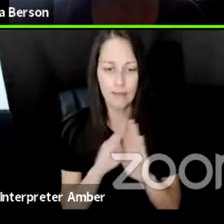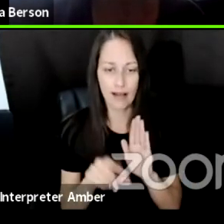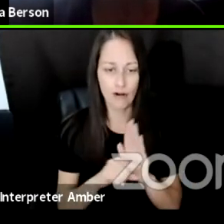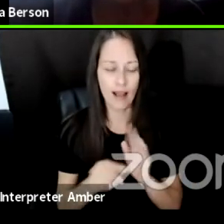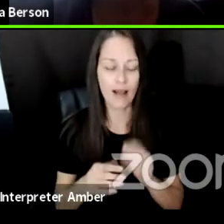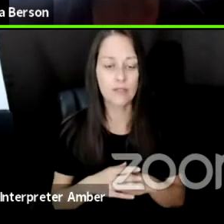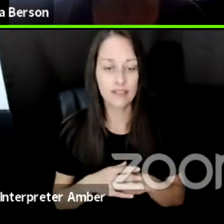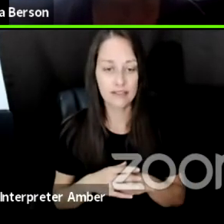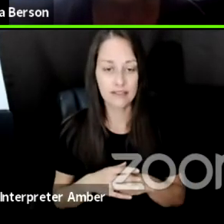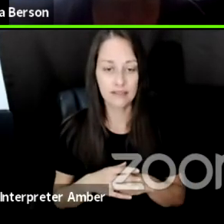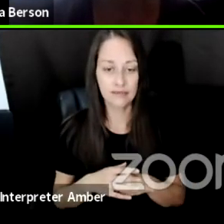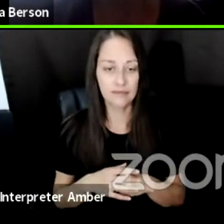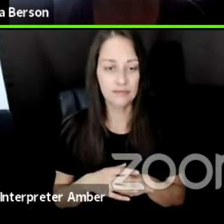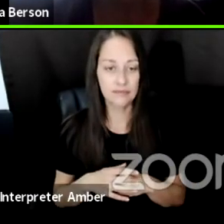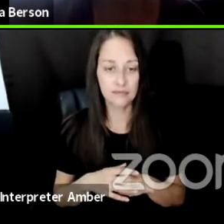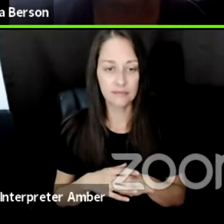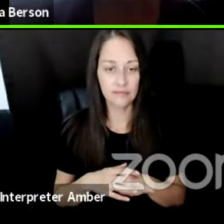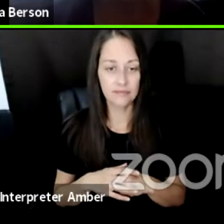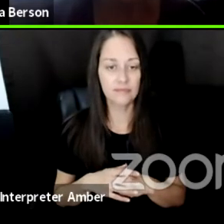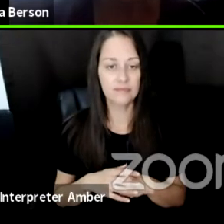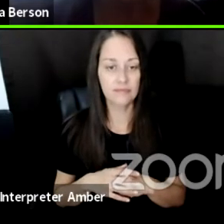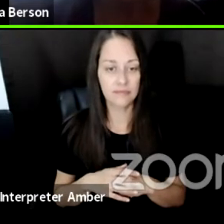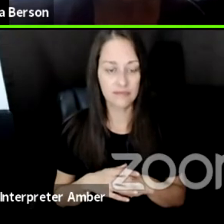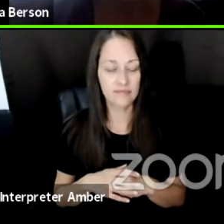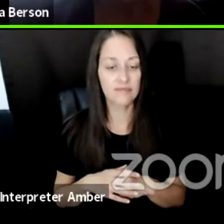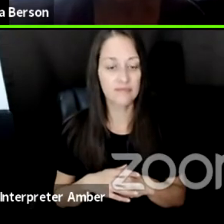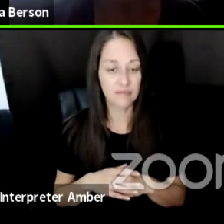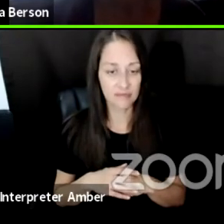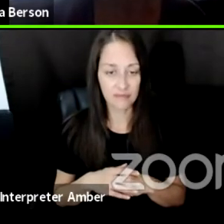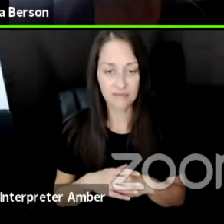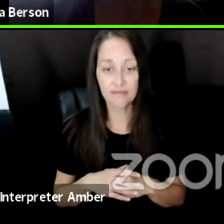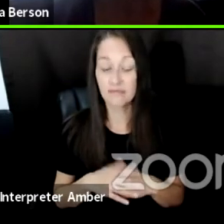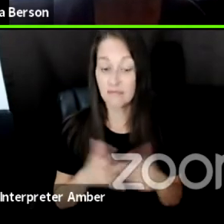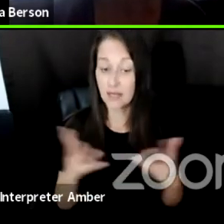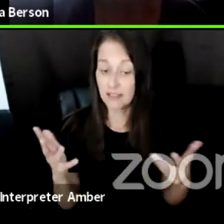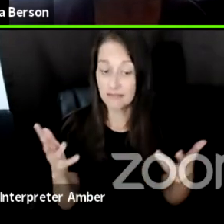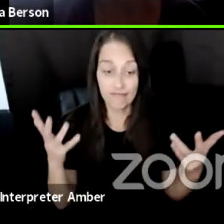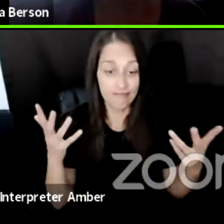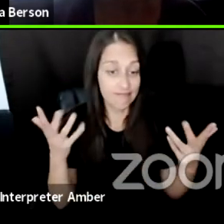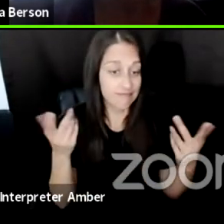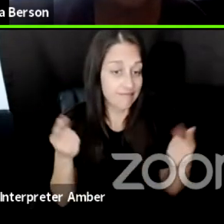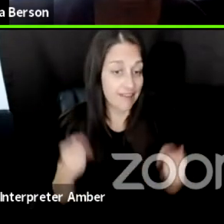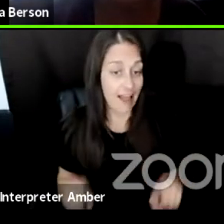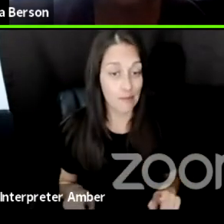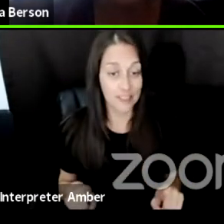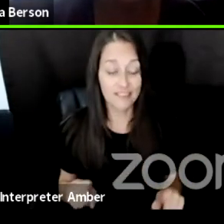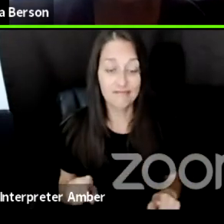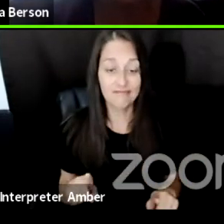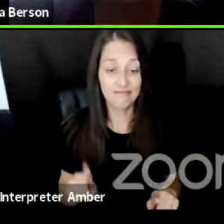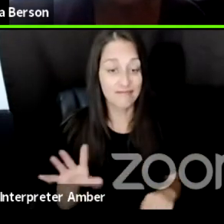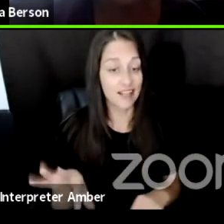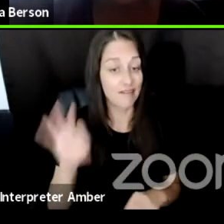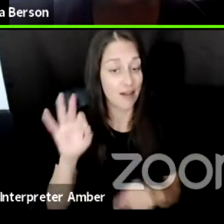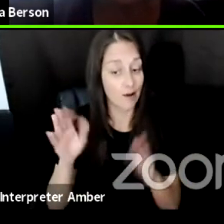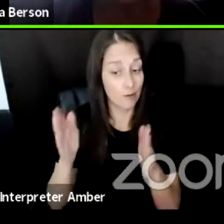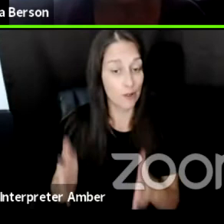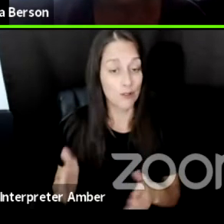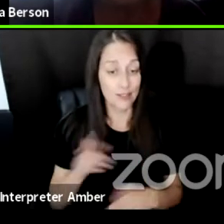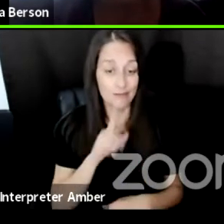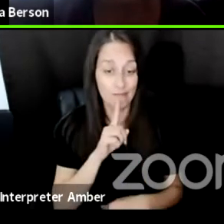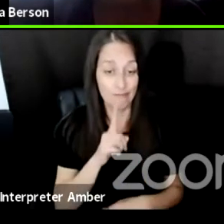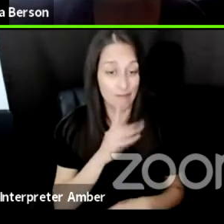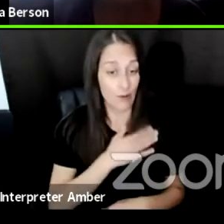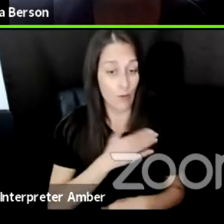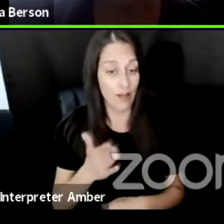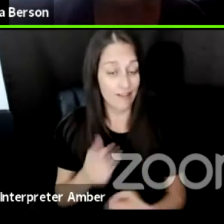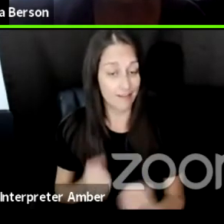but they somehow have found someone who was willing to back this and